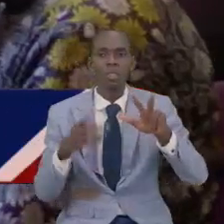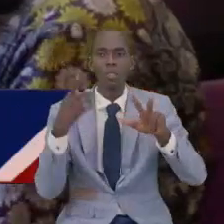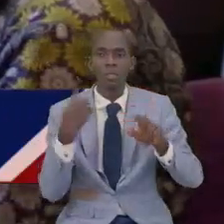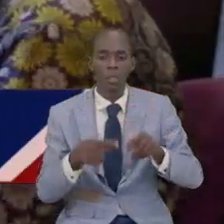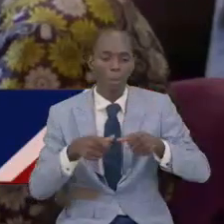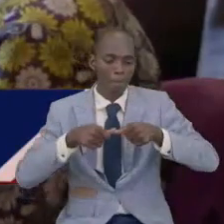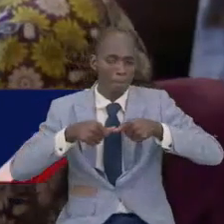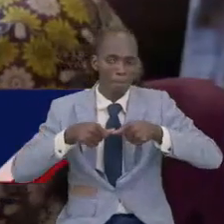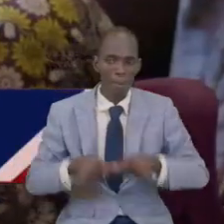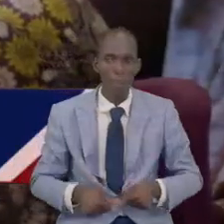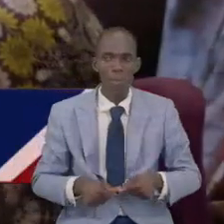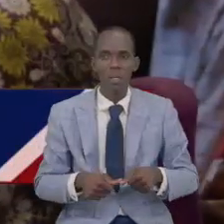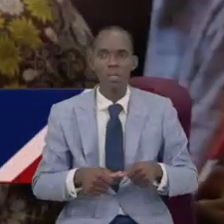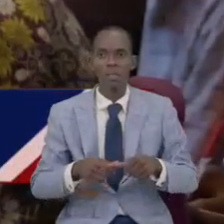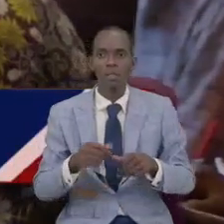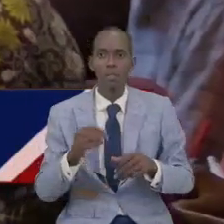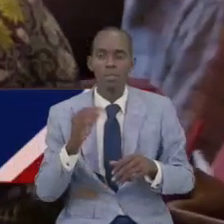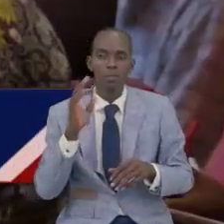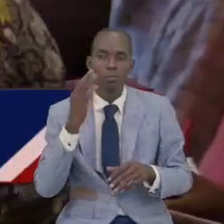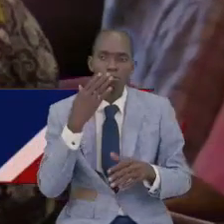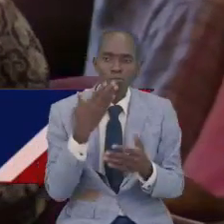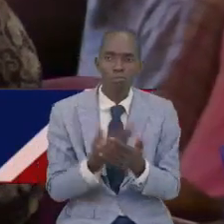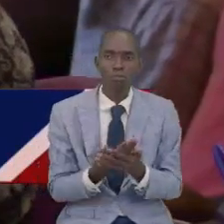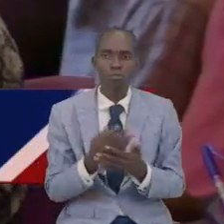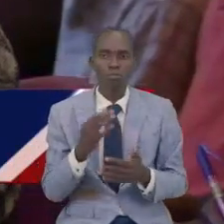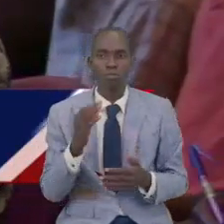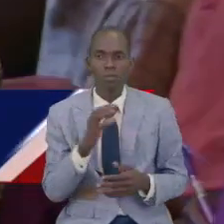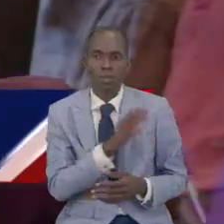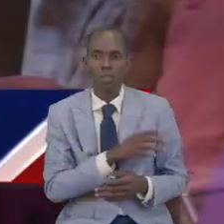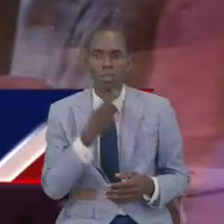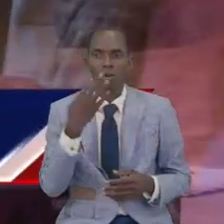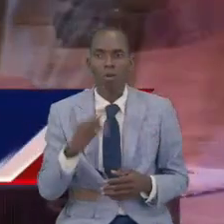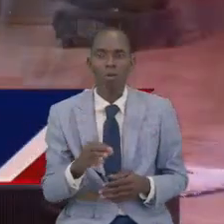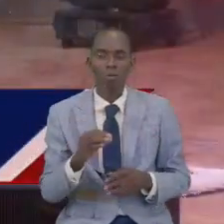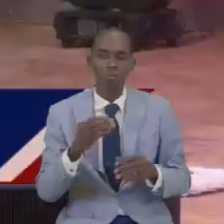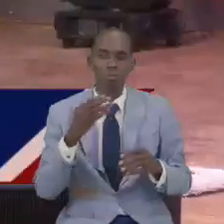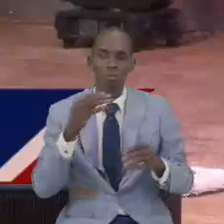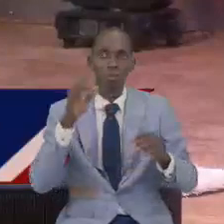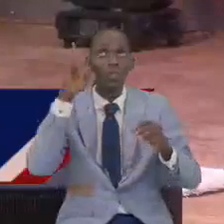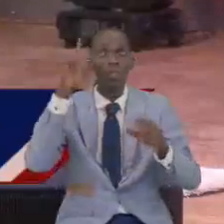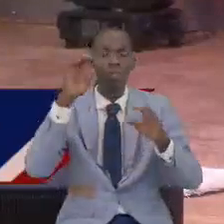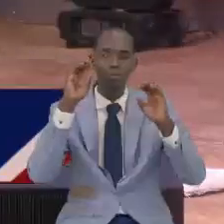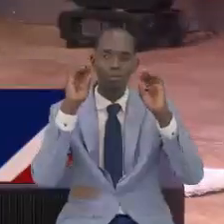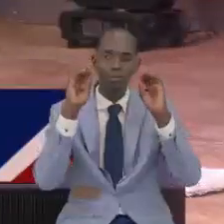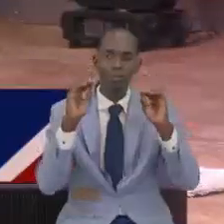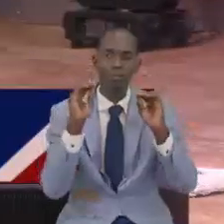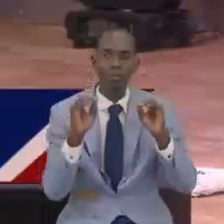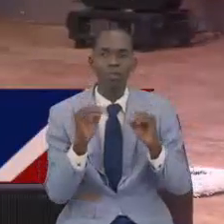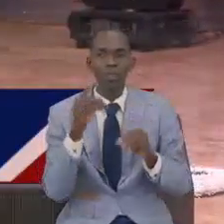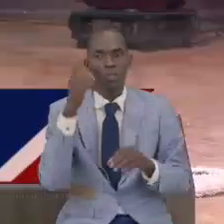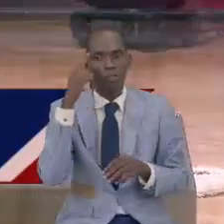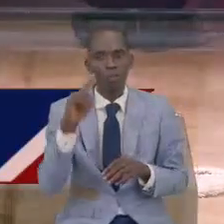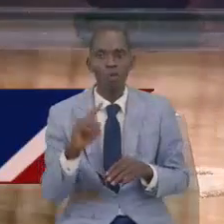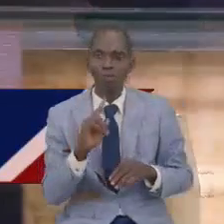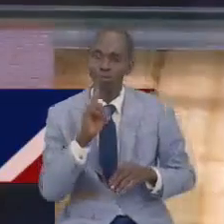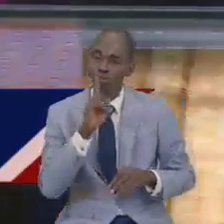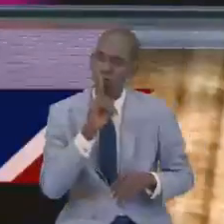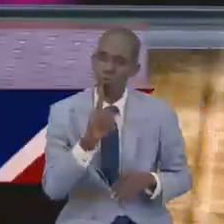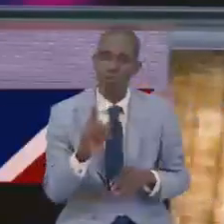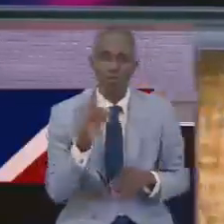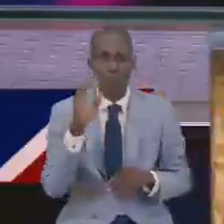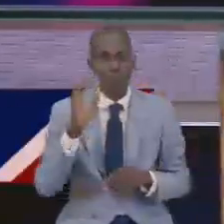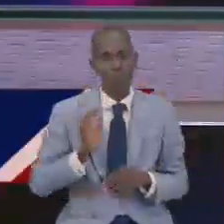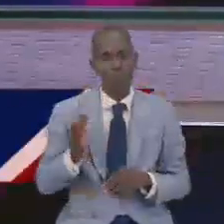his doctrine for sincere souls. Sincere souls. Sincere souls are saved